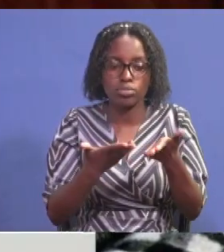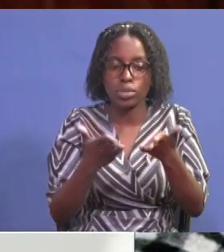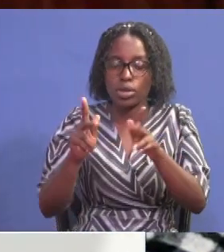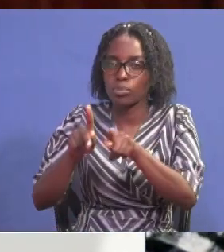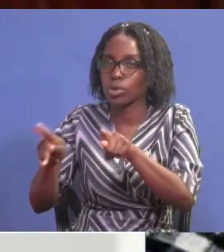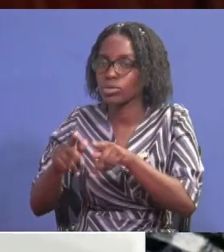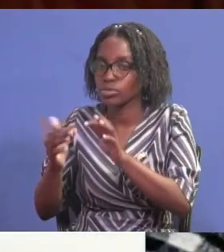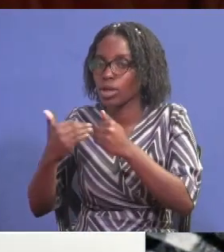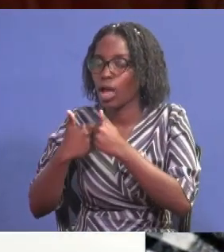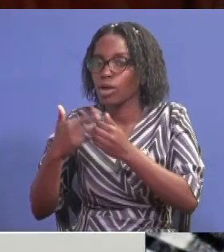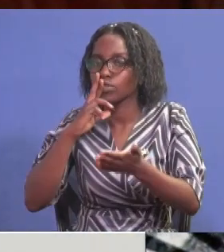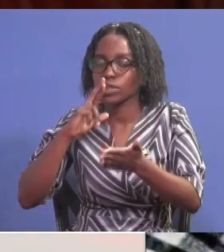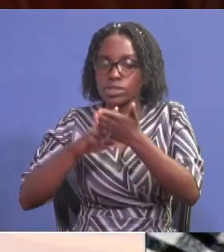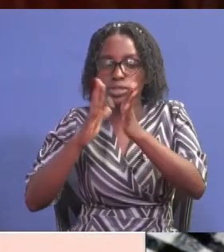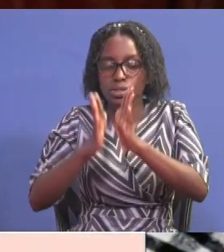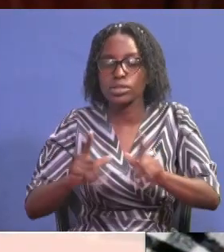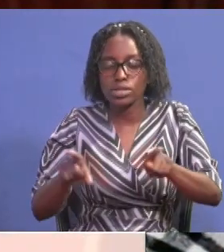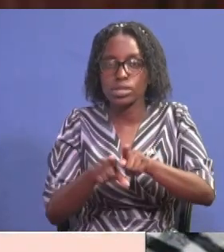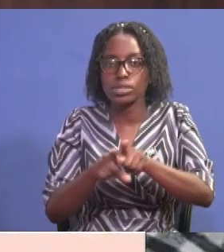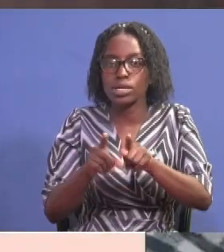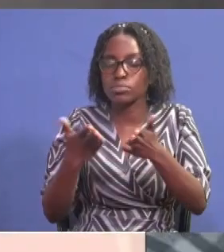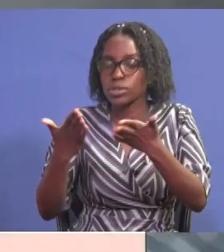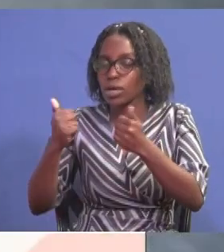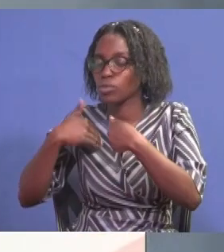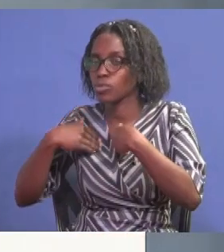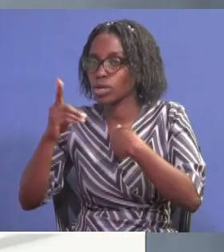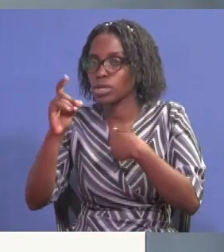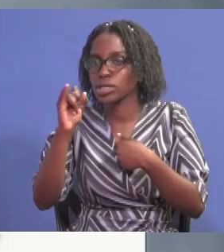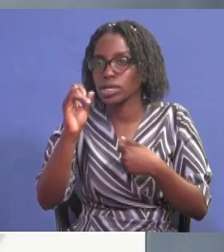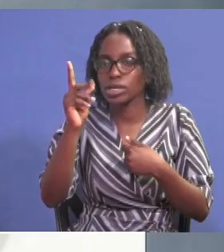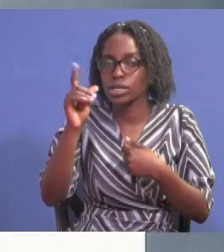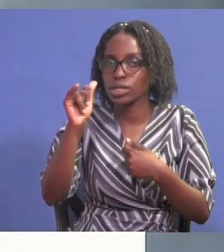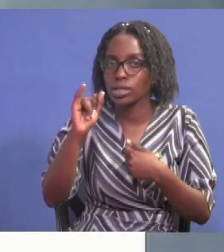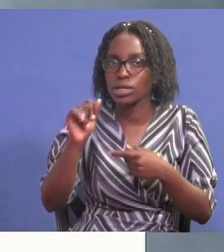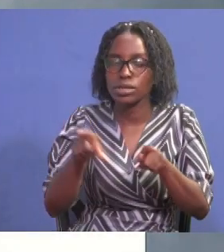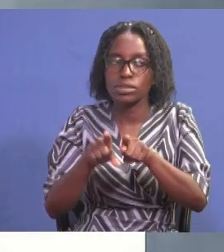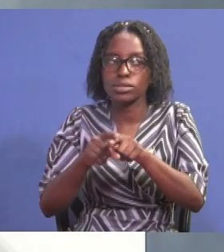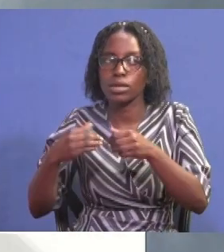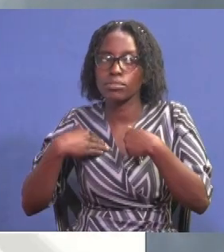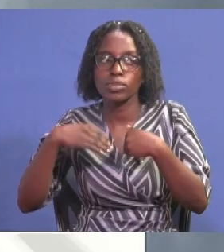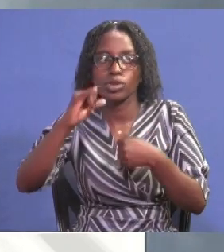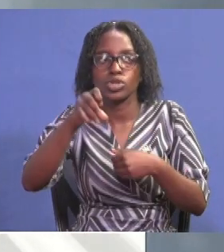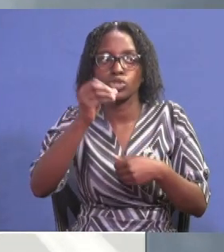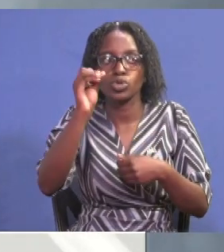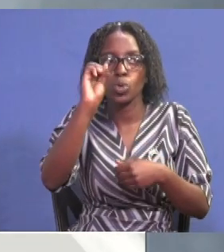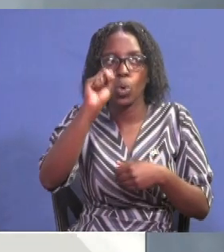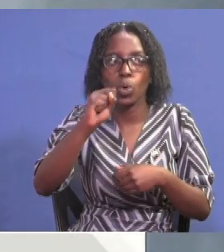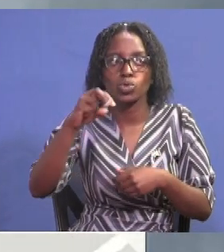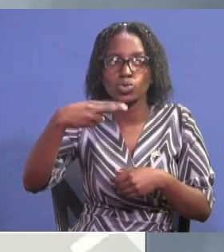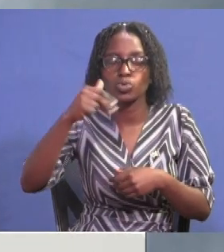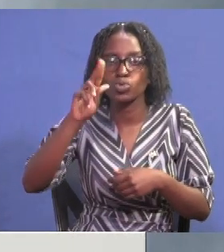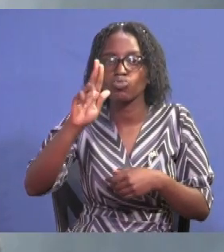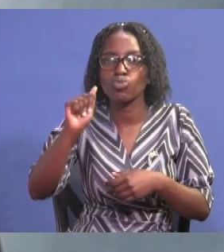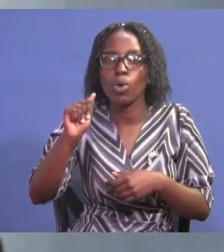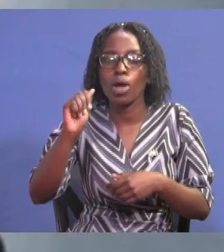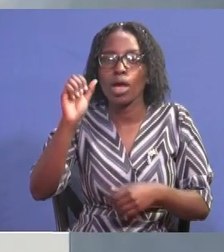who snubbed the session include Ndindi Nyoro of Kiharu, Joshua Mbithi of Masinga, Patrick Simiyu of Cherangany,